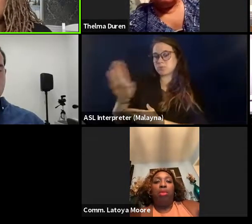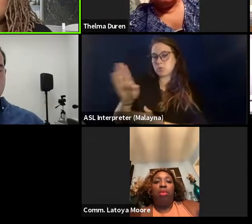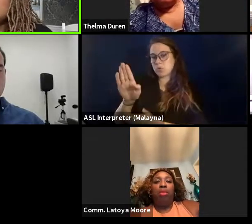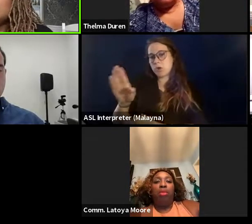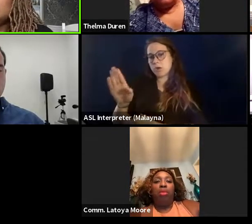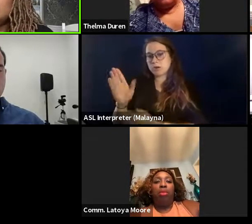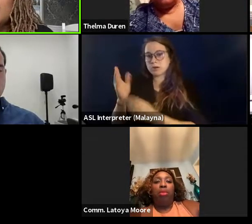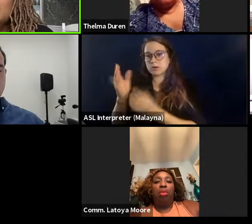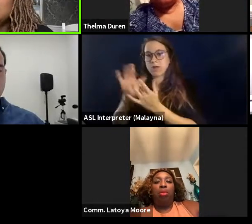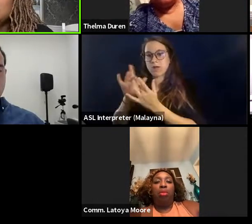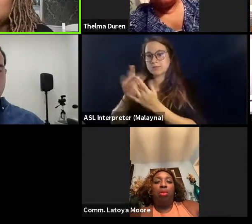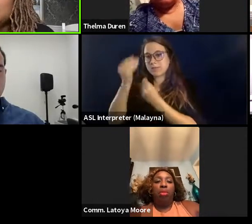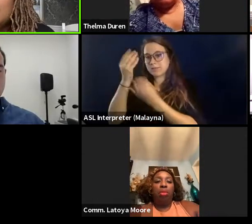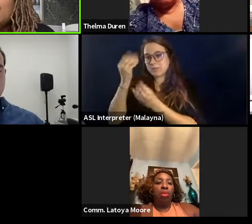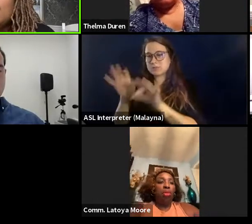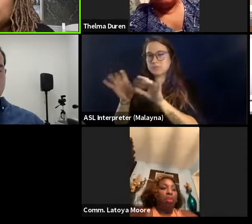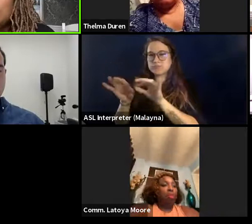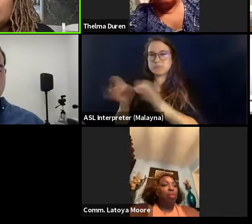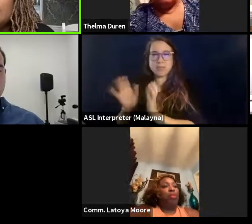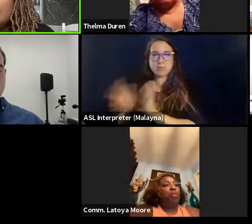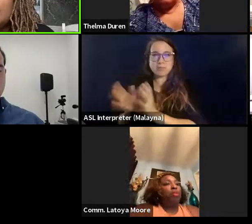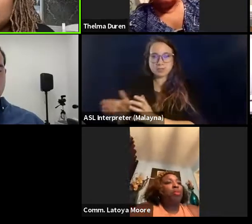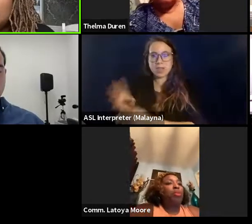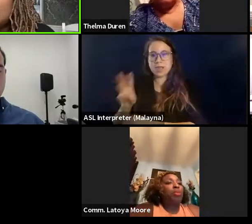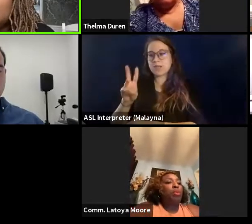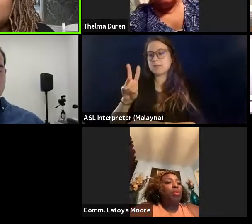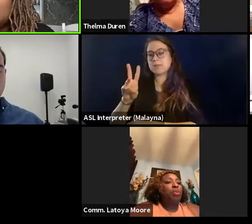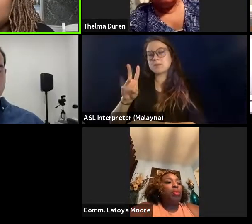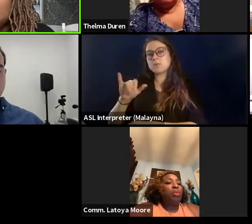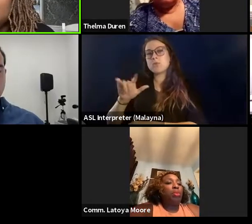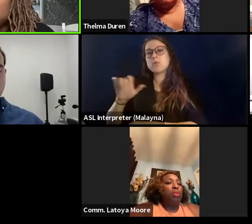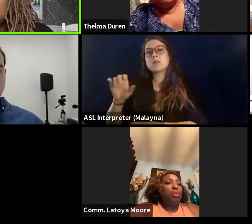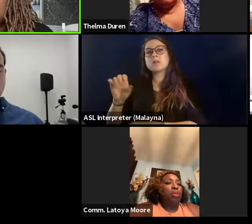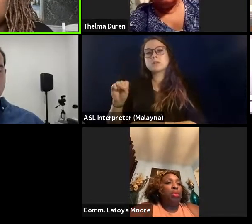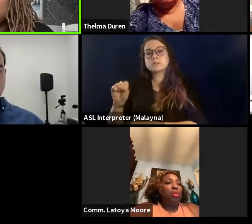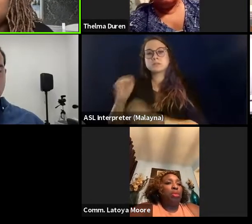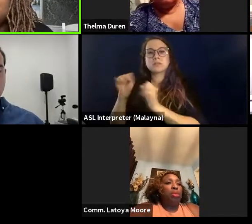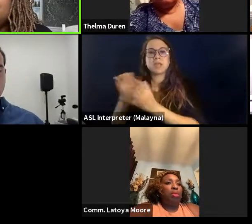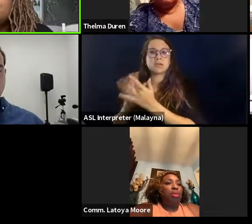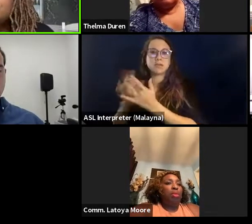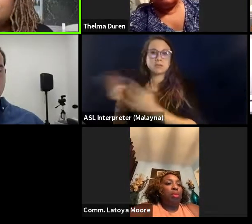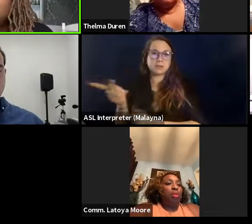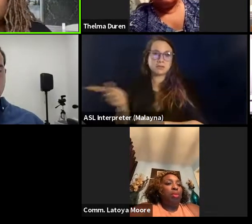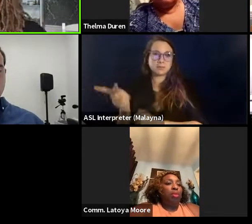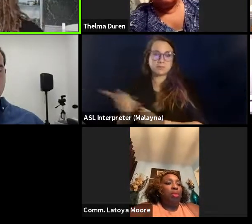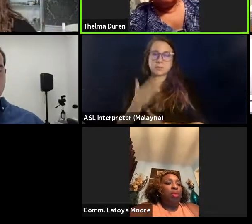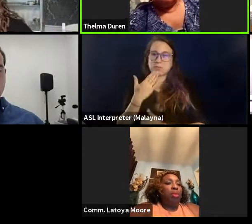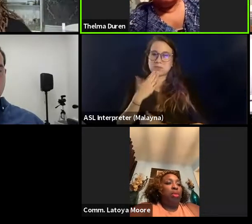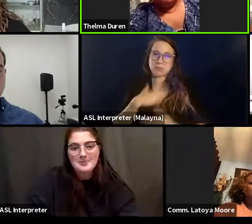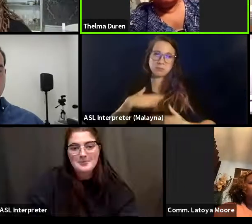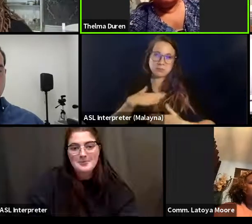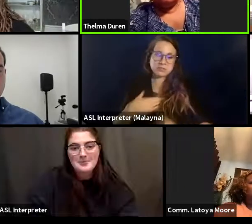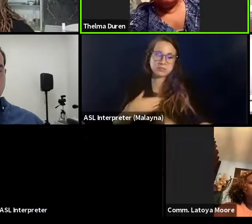information in the chat so that Ms. Willis can get in contact with you, I'd appreciate it.